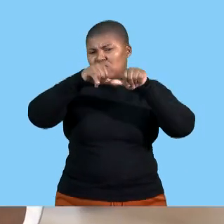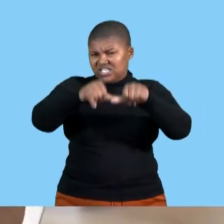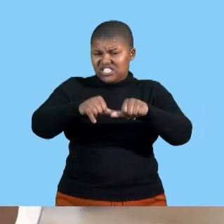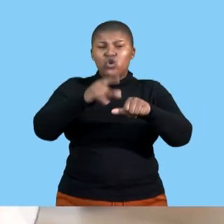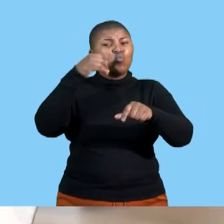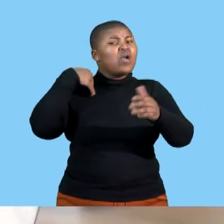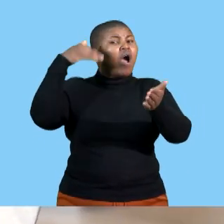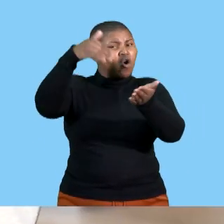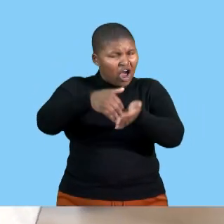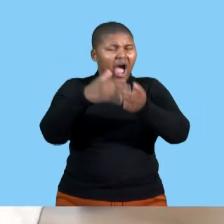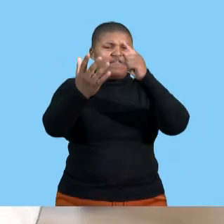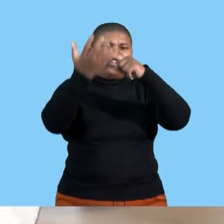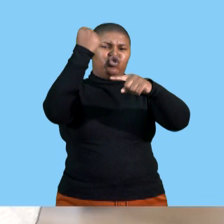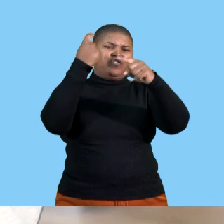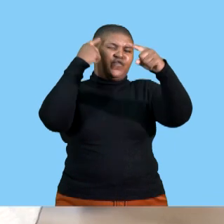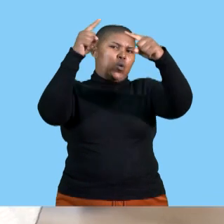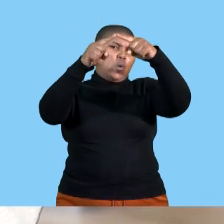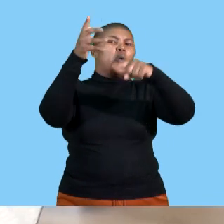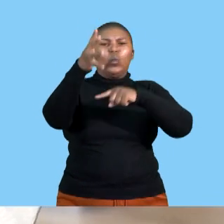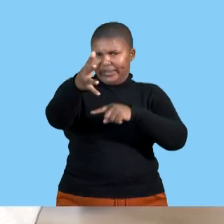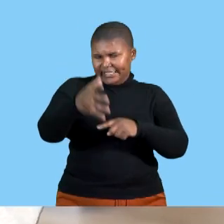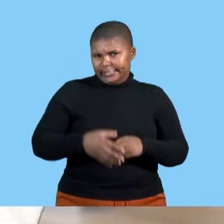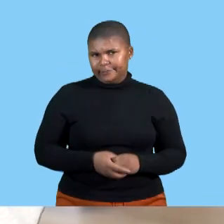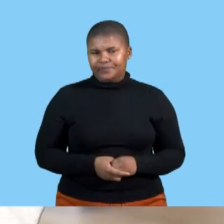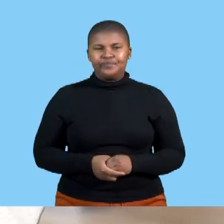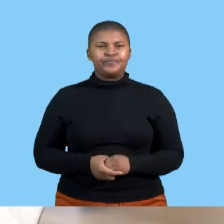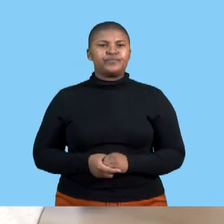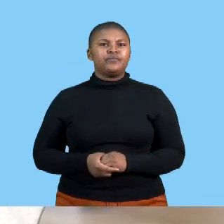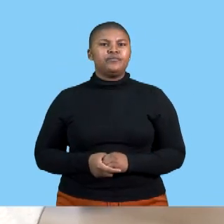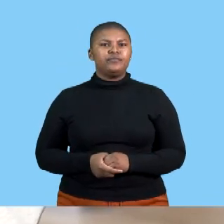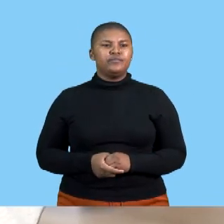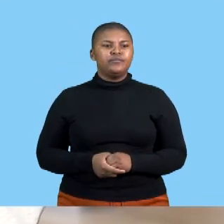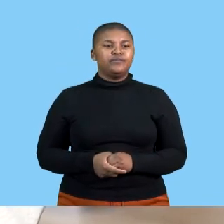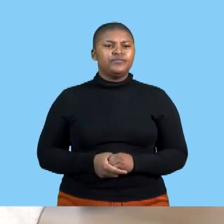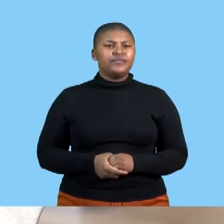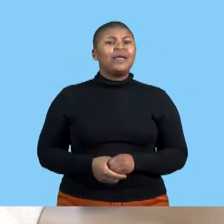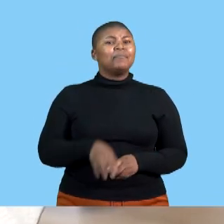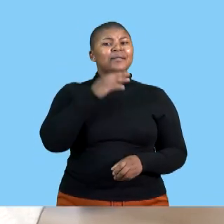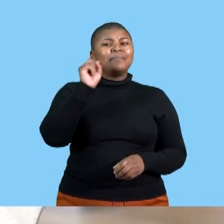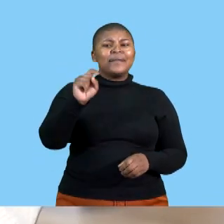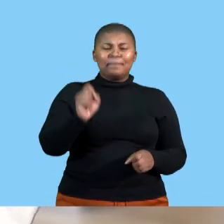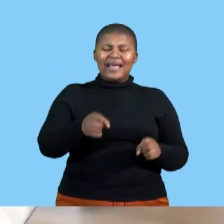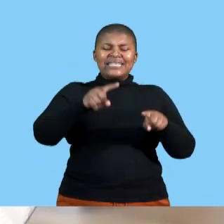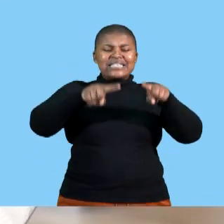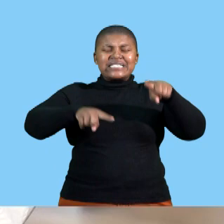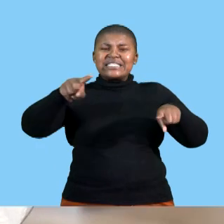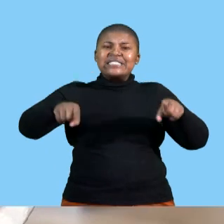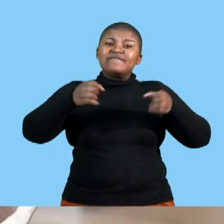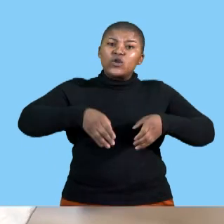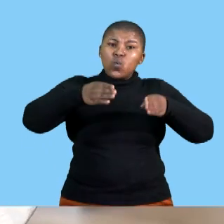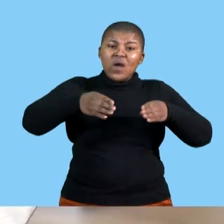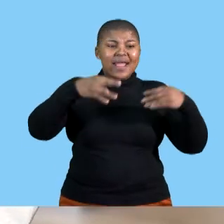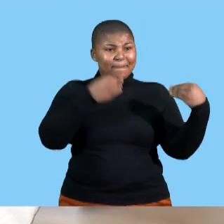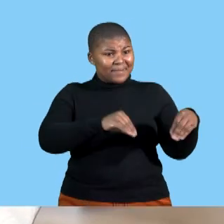will end up reaching what we really want, the desired objective. To understand. So these are ways in